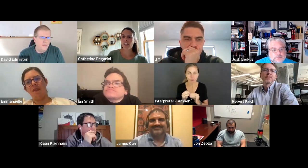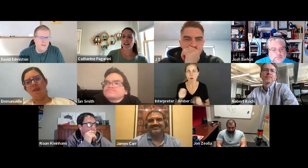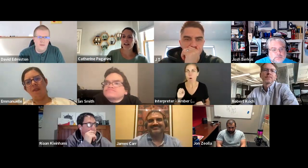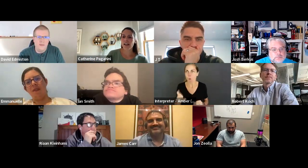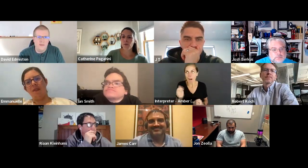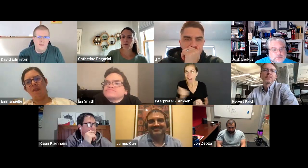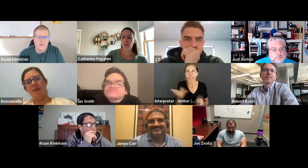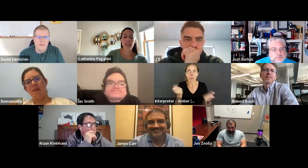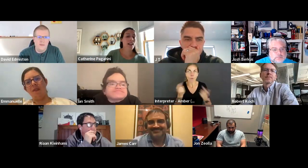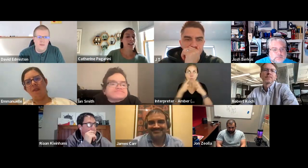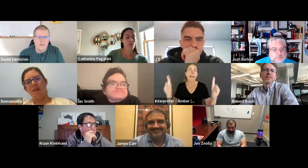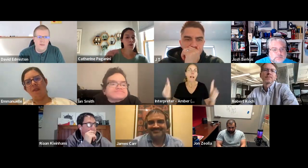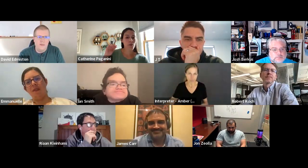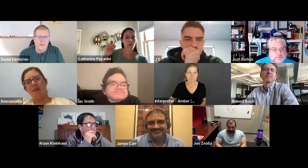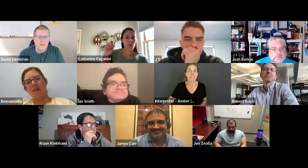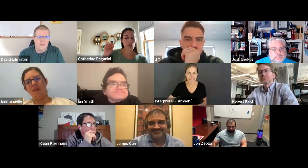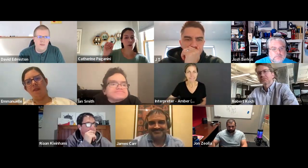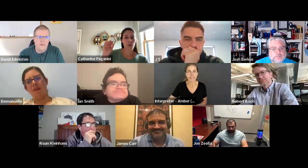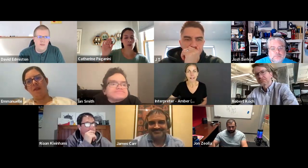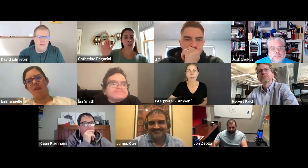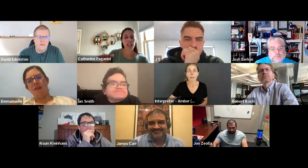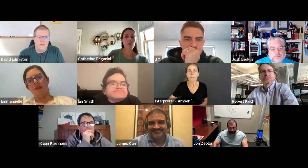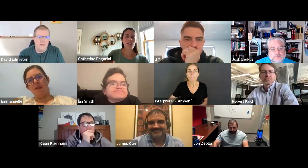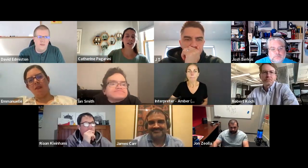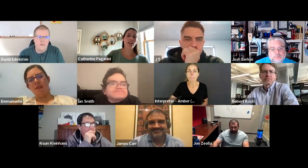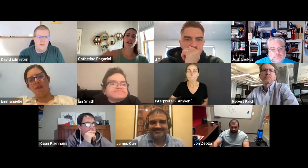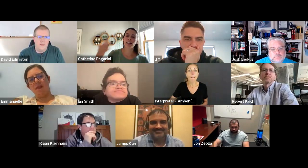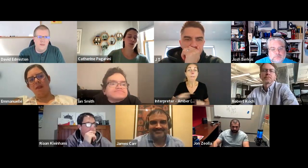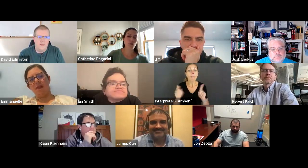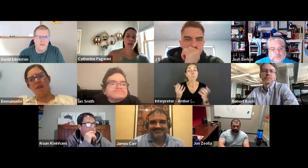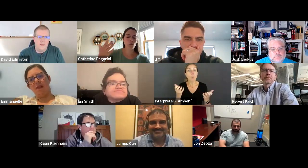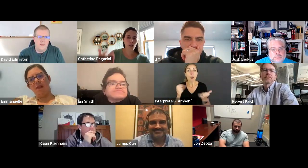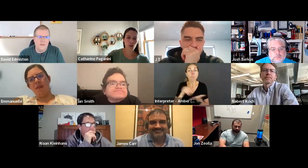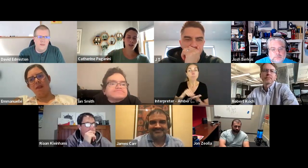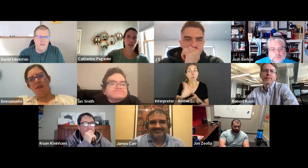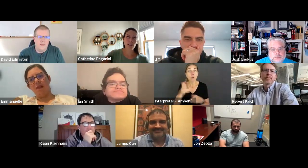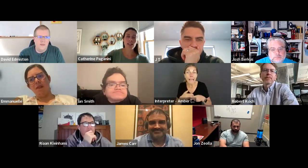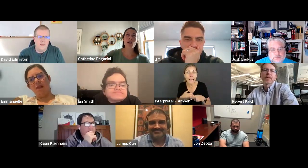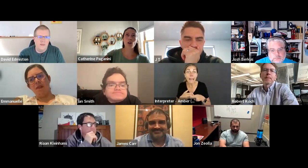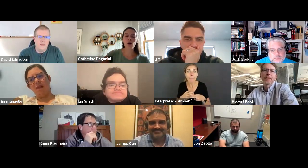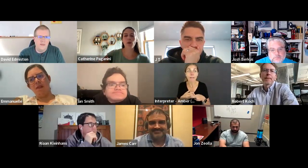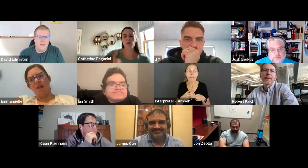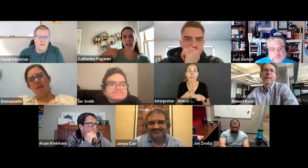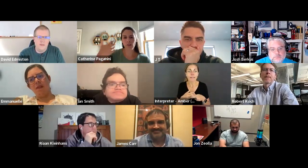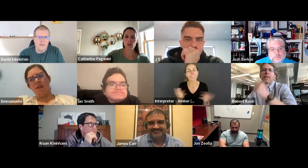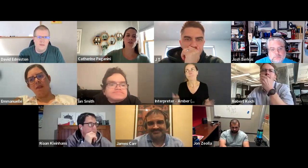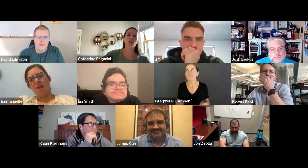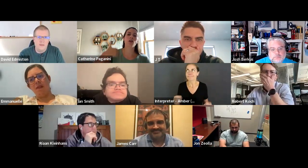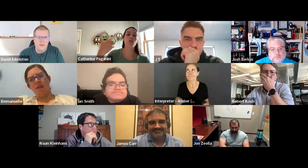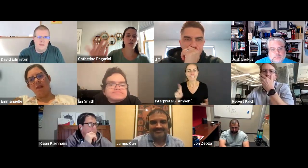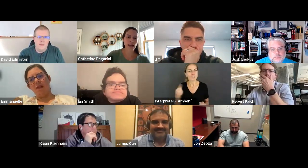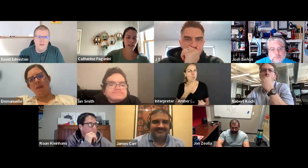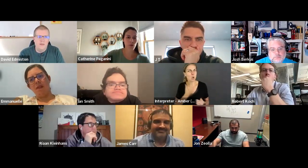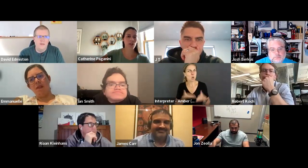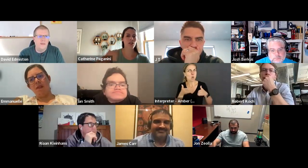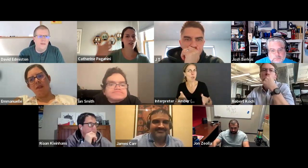announce. If you just want to put your names down there, and then just we're sure. It's a good way to kind of make sure that we